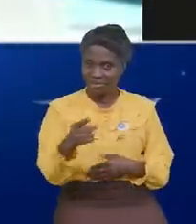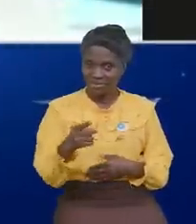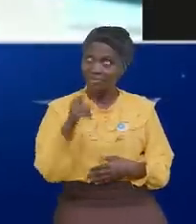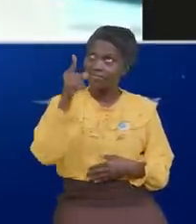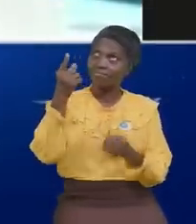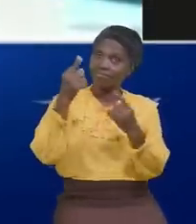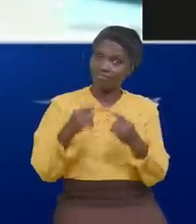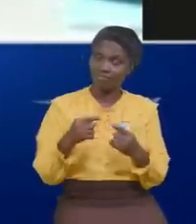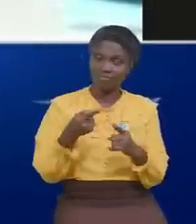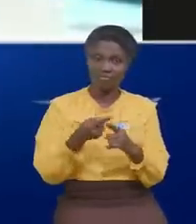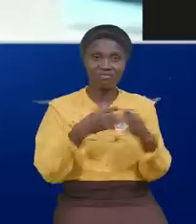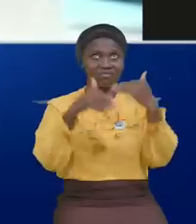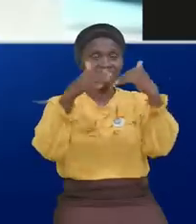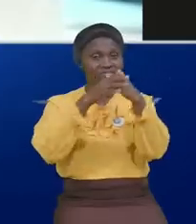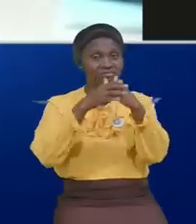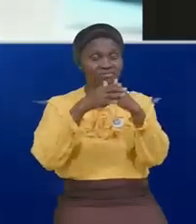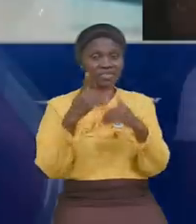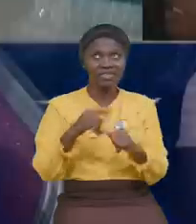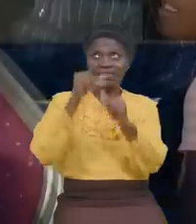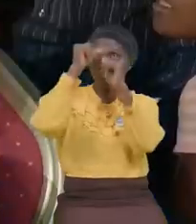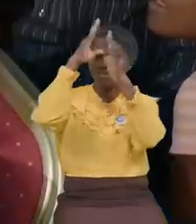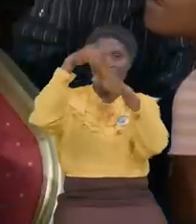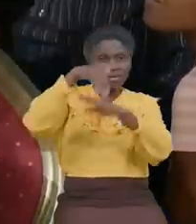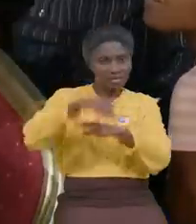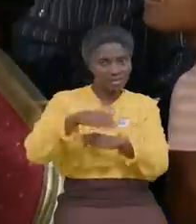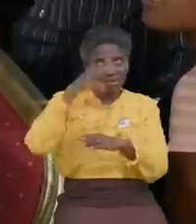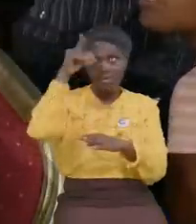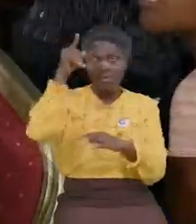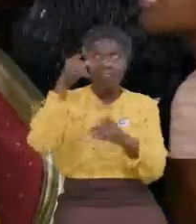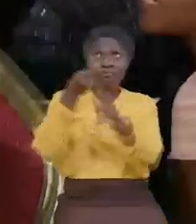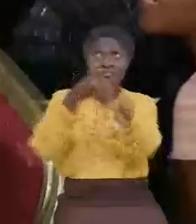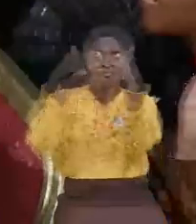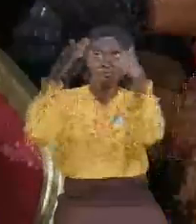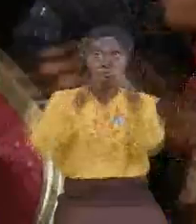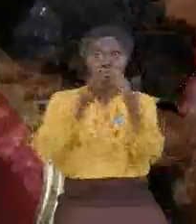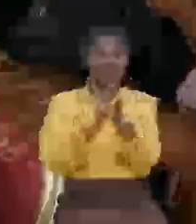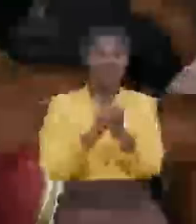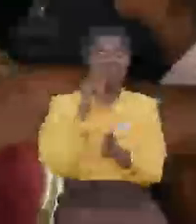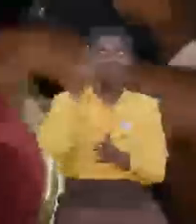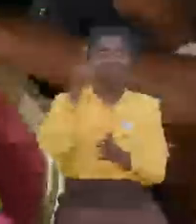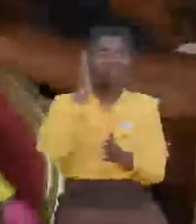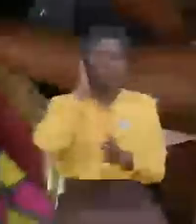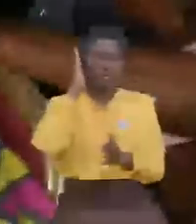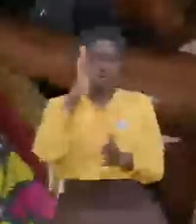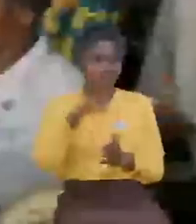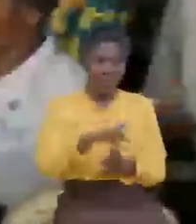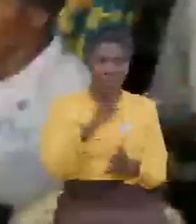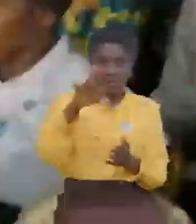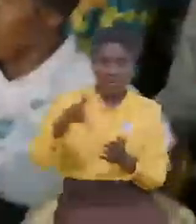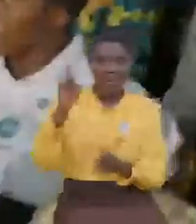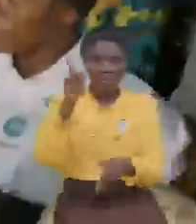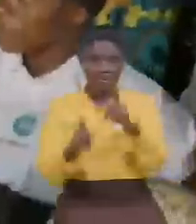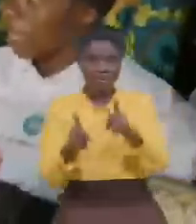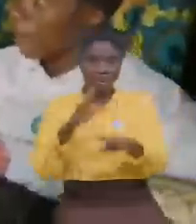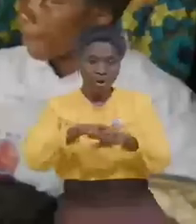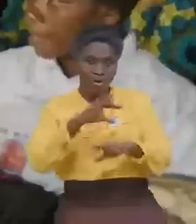came from heaven. The Father sent him from heaven. that he will pick people on earth and bring them to